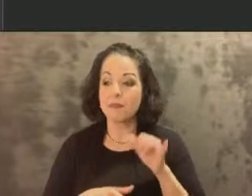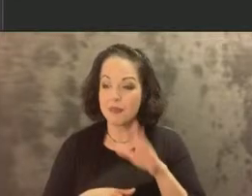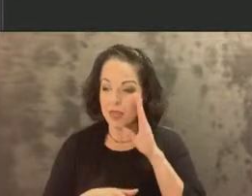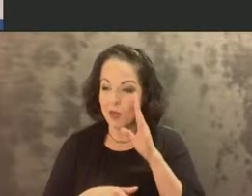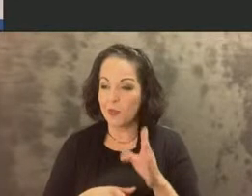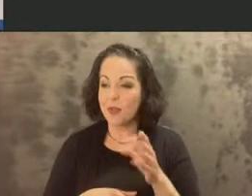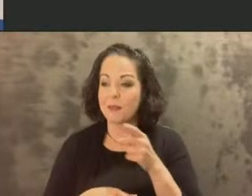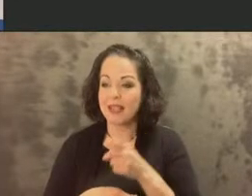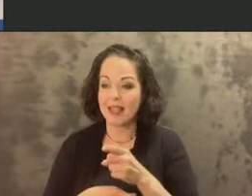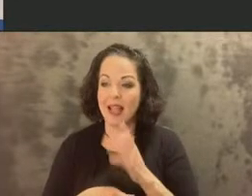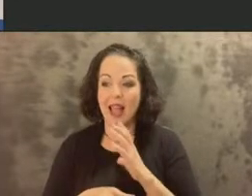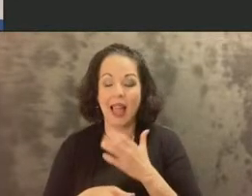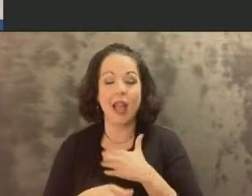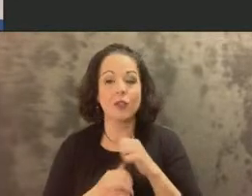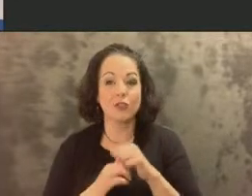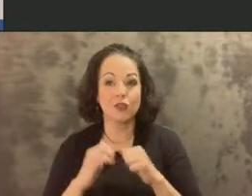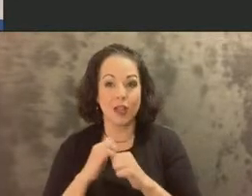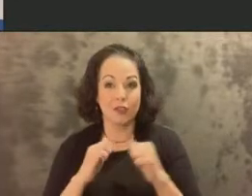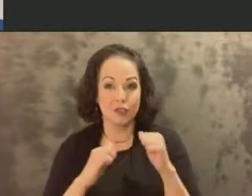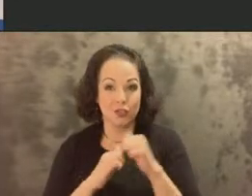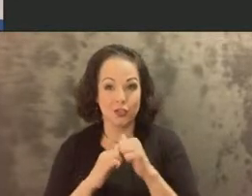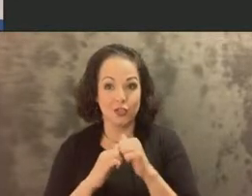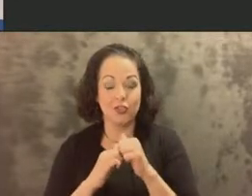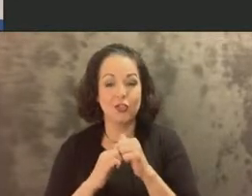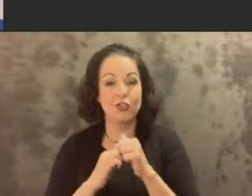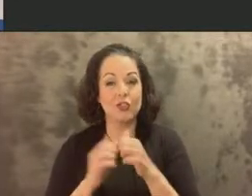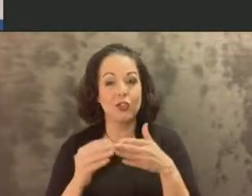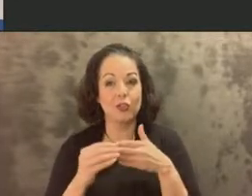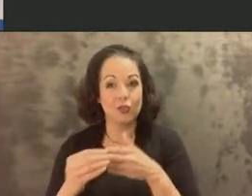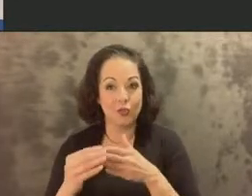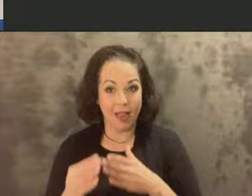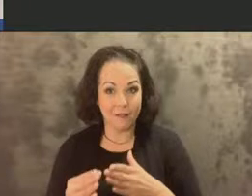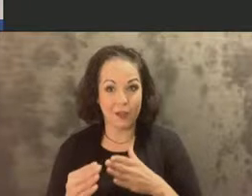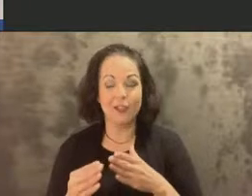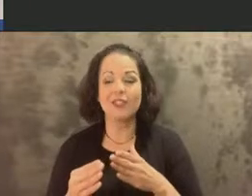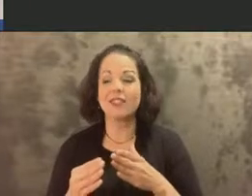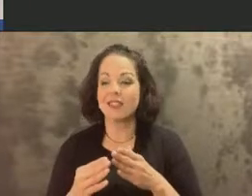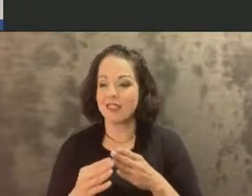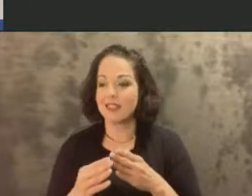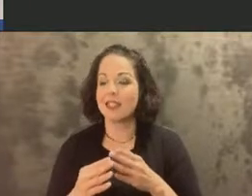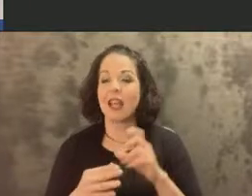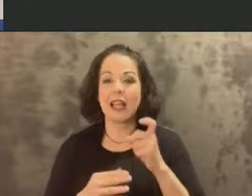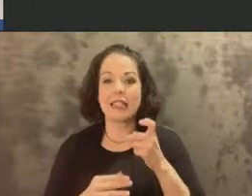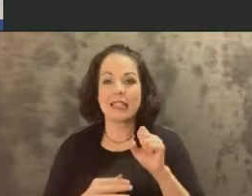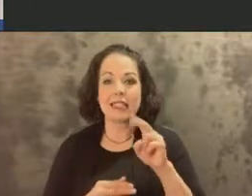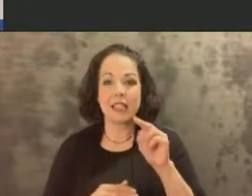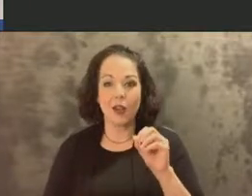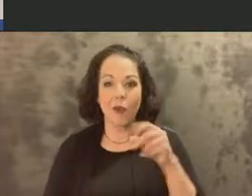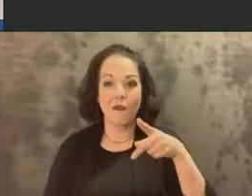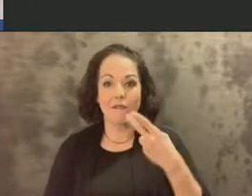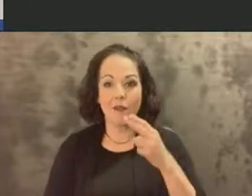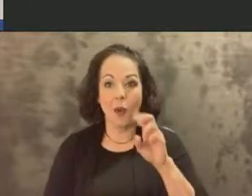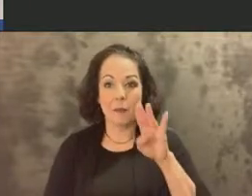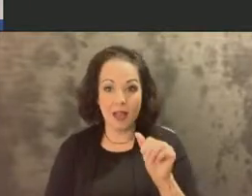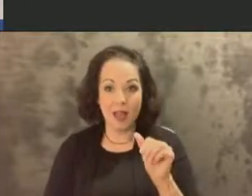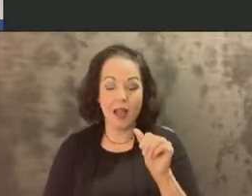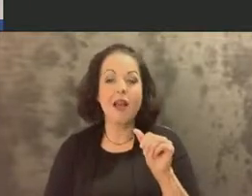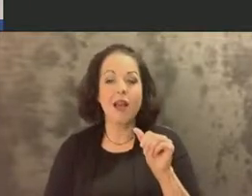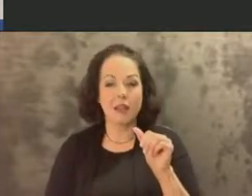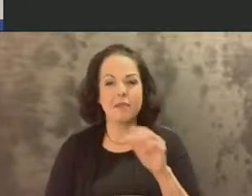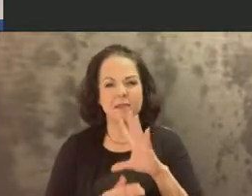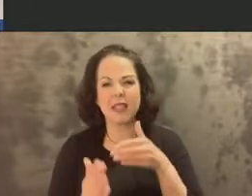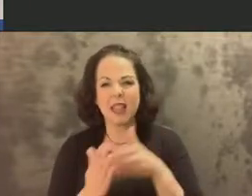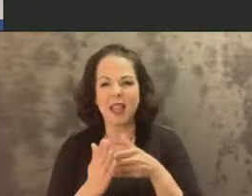be our Structural Drivers and Xenophobia Subcommittee. They have